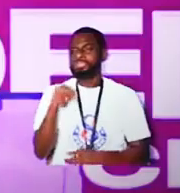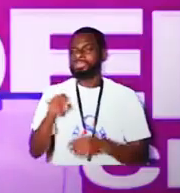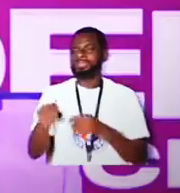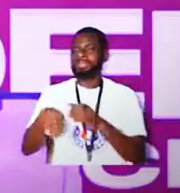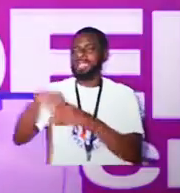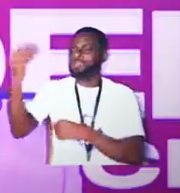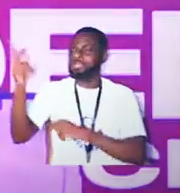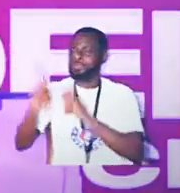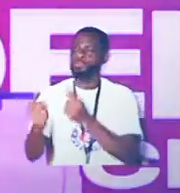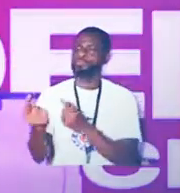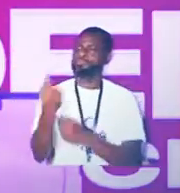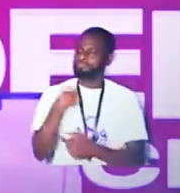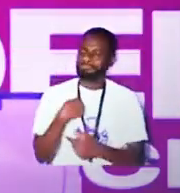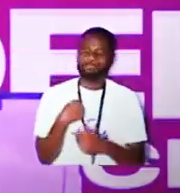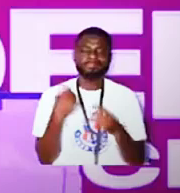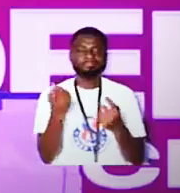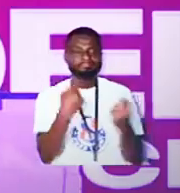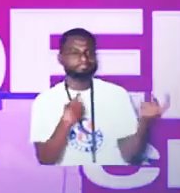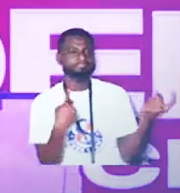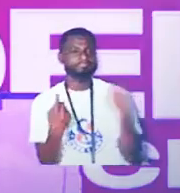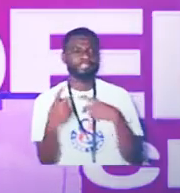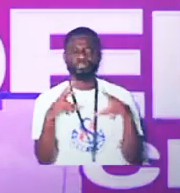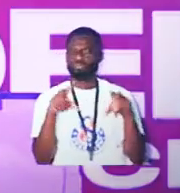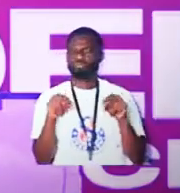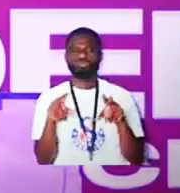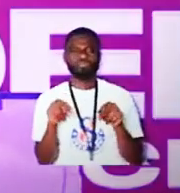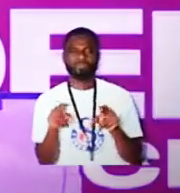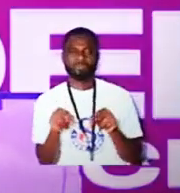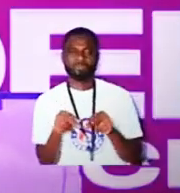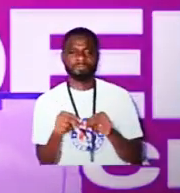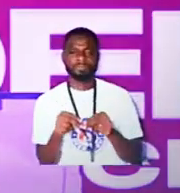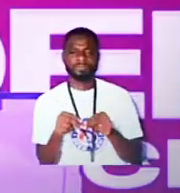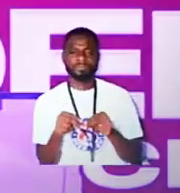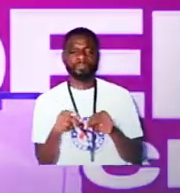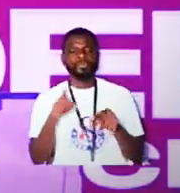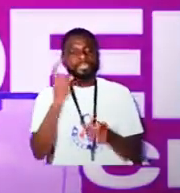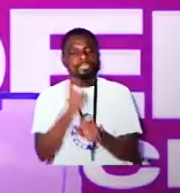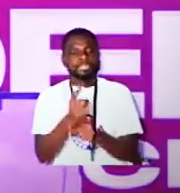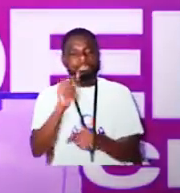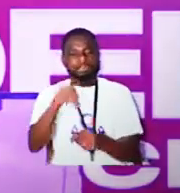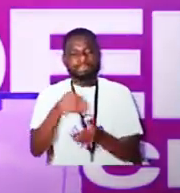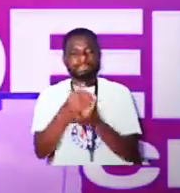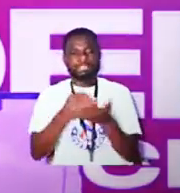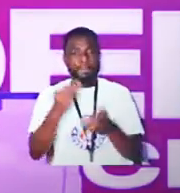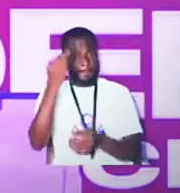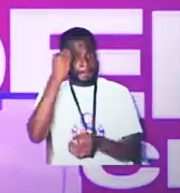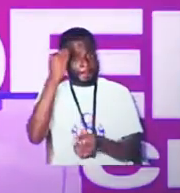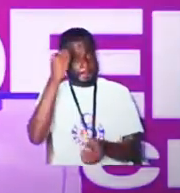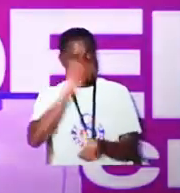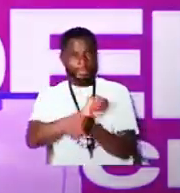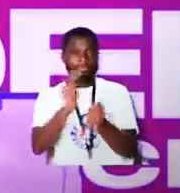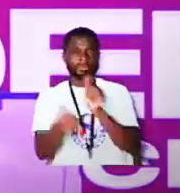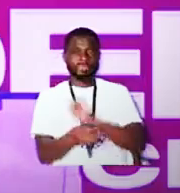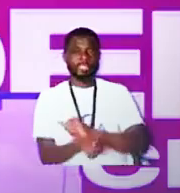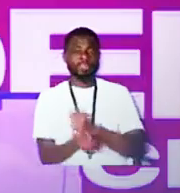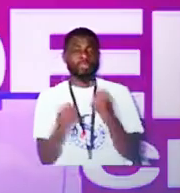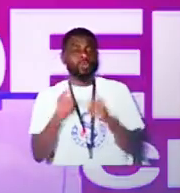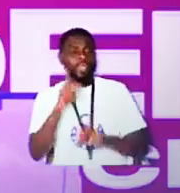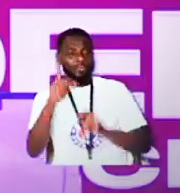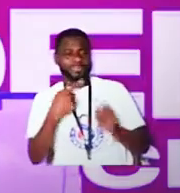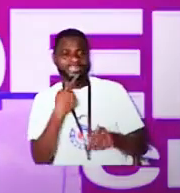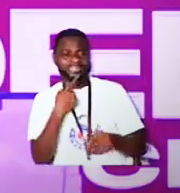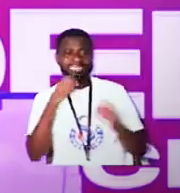outside. We just need some change of mind. When people say the system doesn't